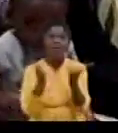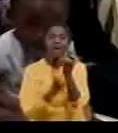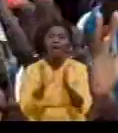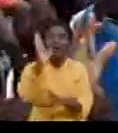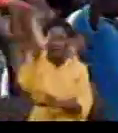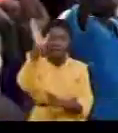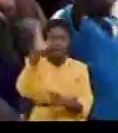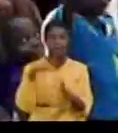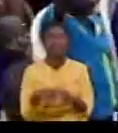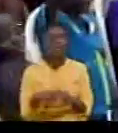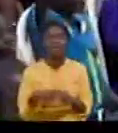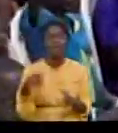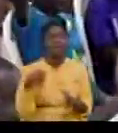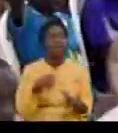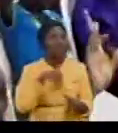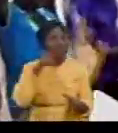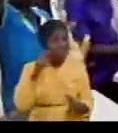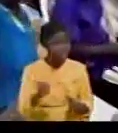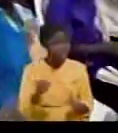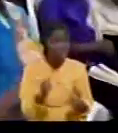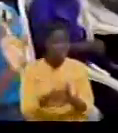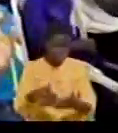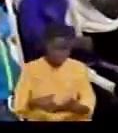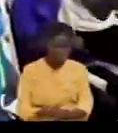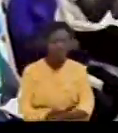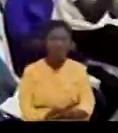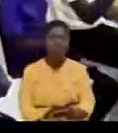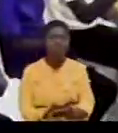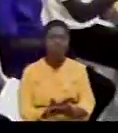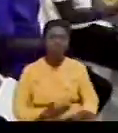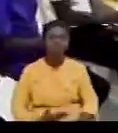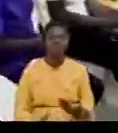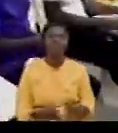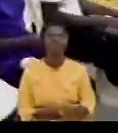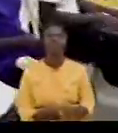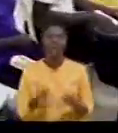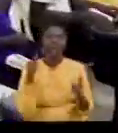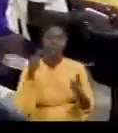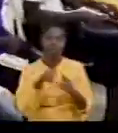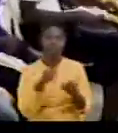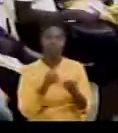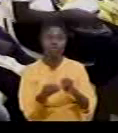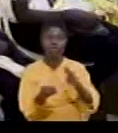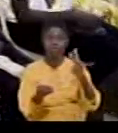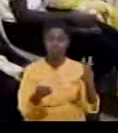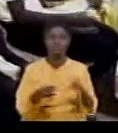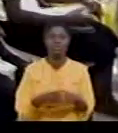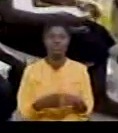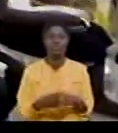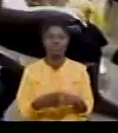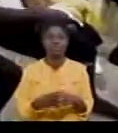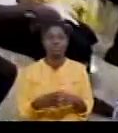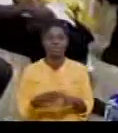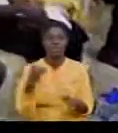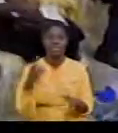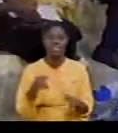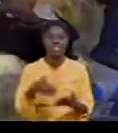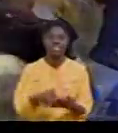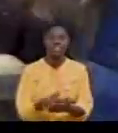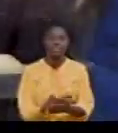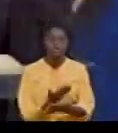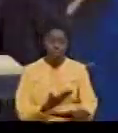We need that new birth. That leads me to point number two. Point number two, the new